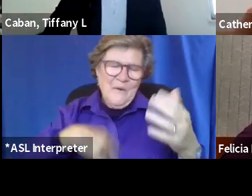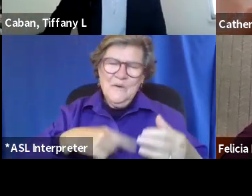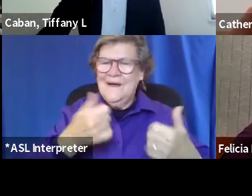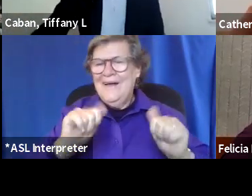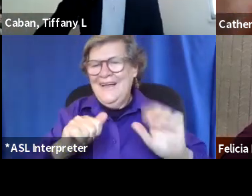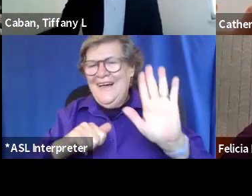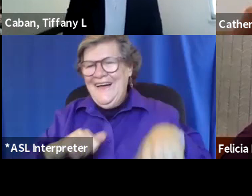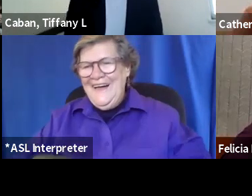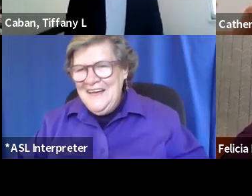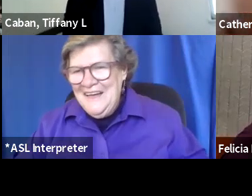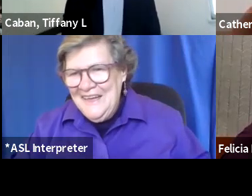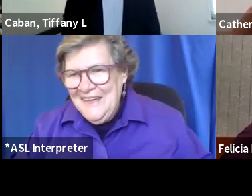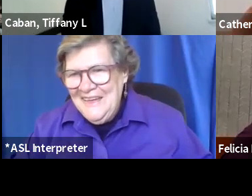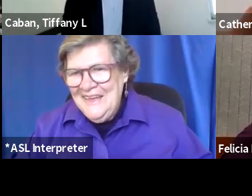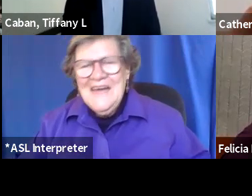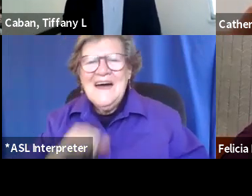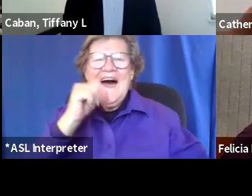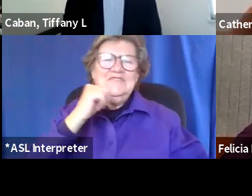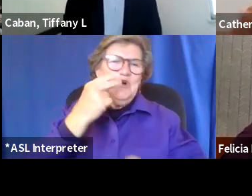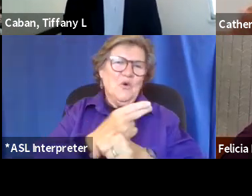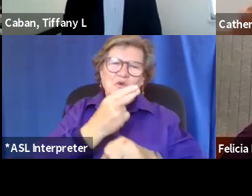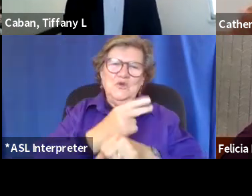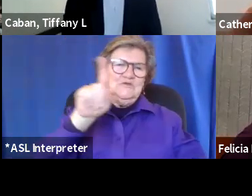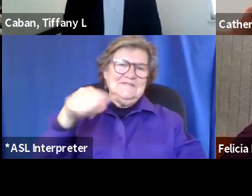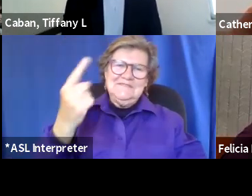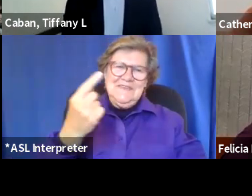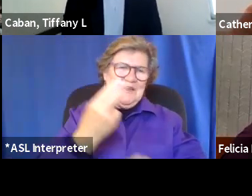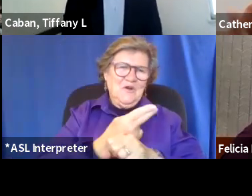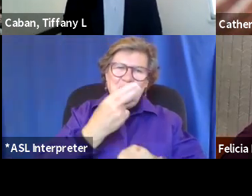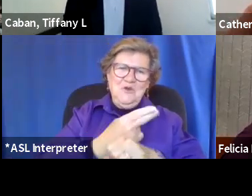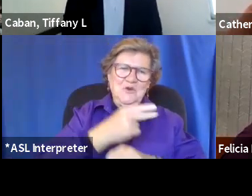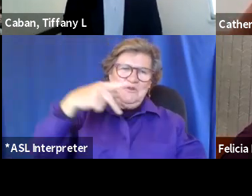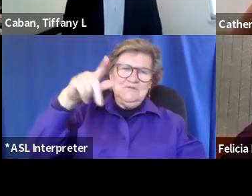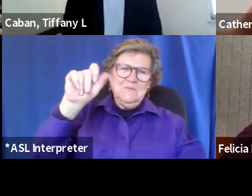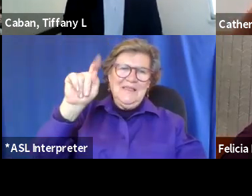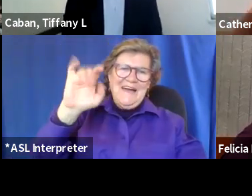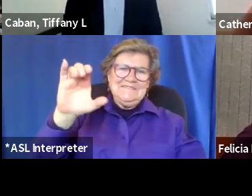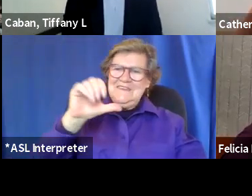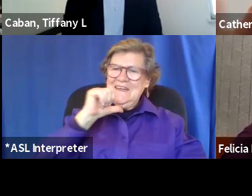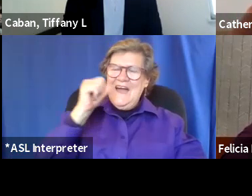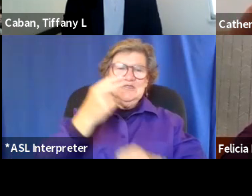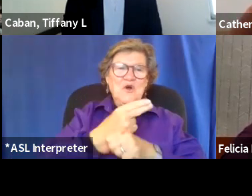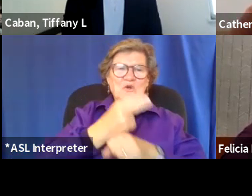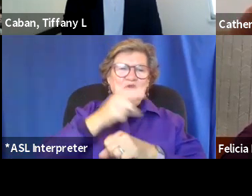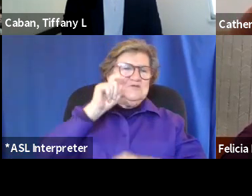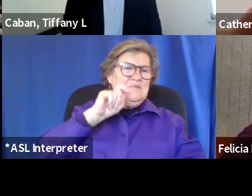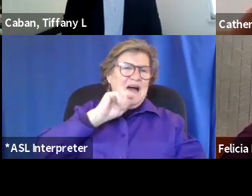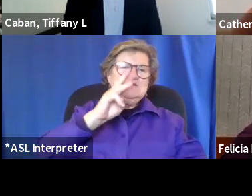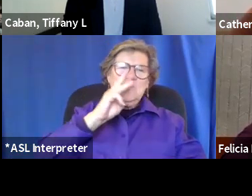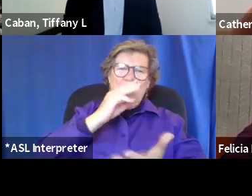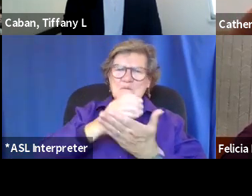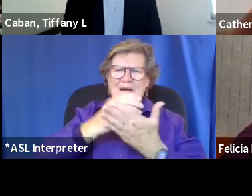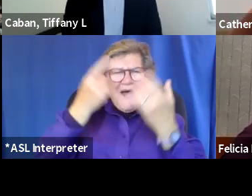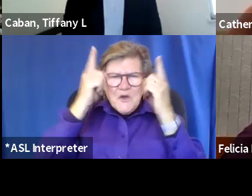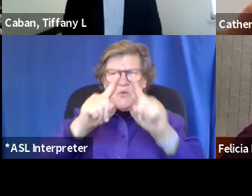listen, single-use plastics. I don't use single-use plastics. I, like, don't even use plastics. I use a water bottle. Like, oh, I agree with you 100%.